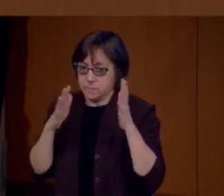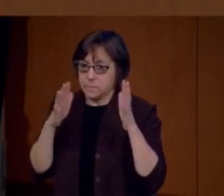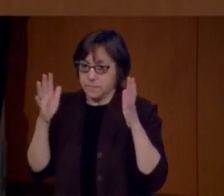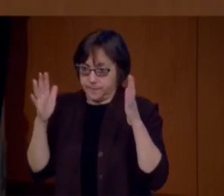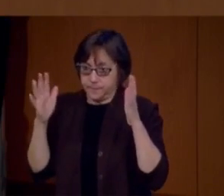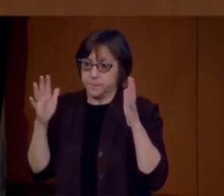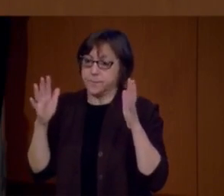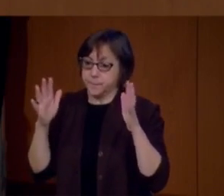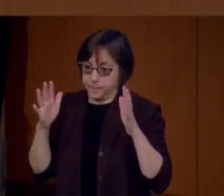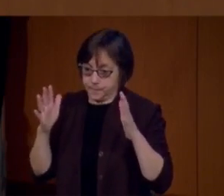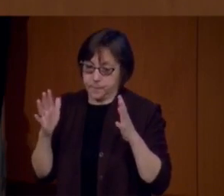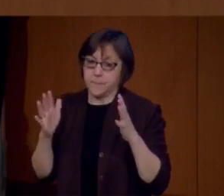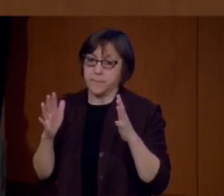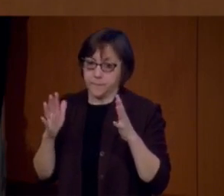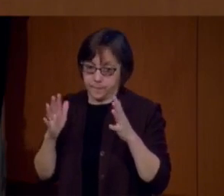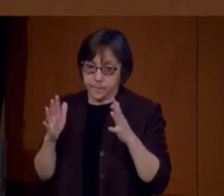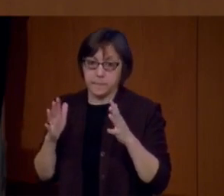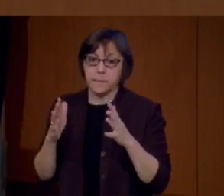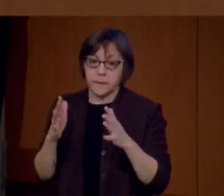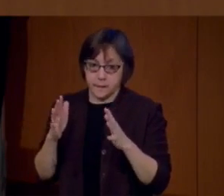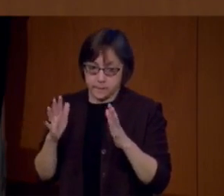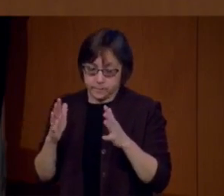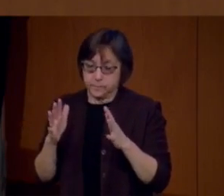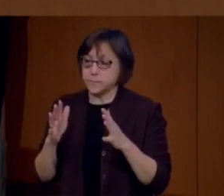have about people with disabilities.